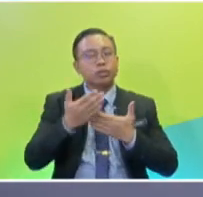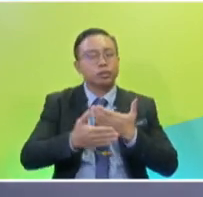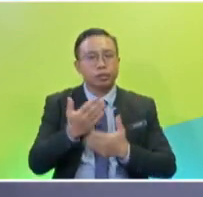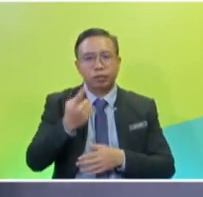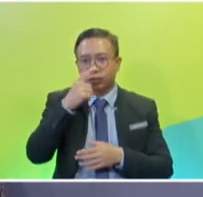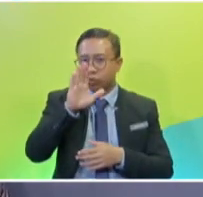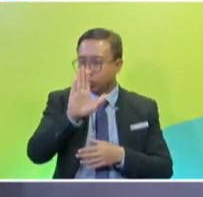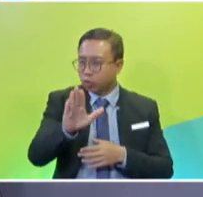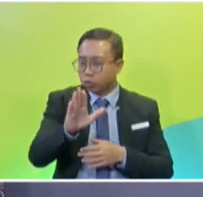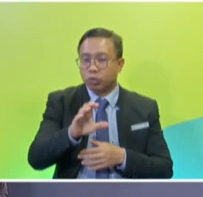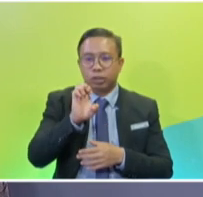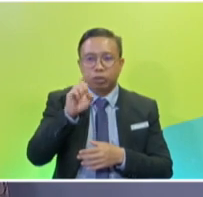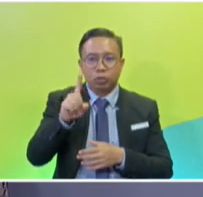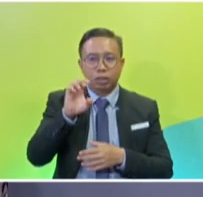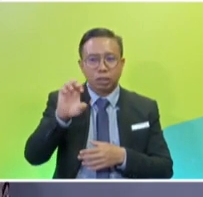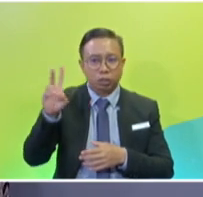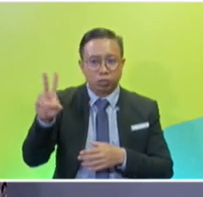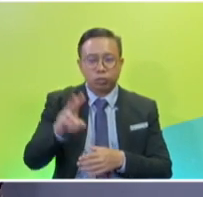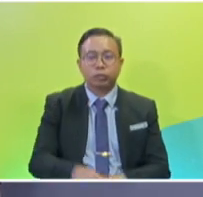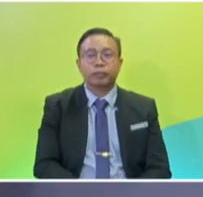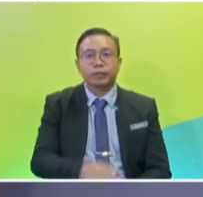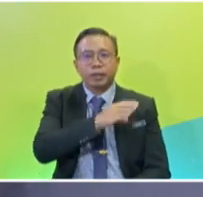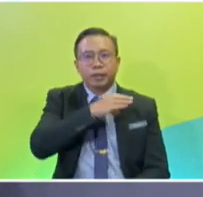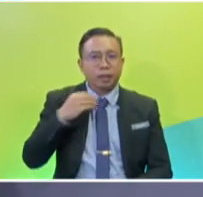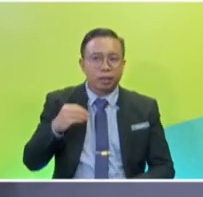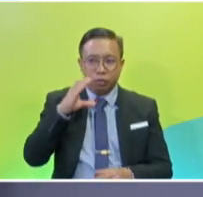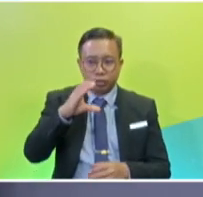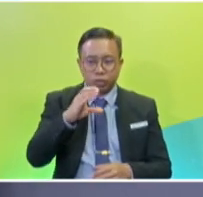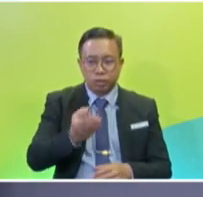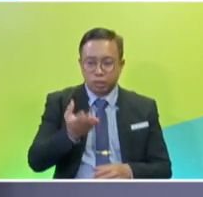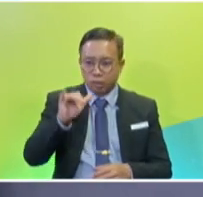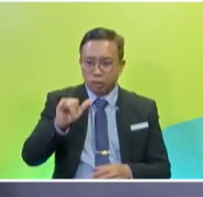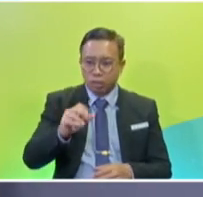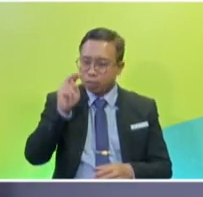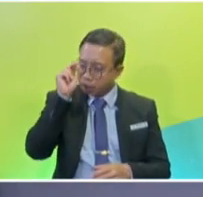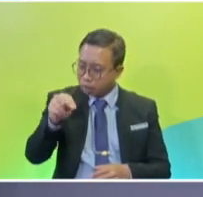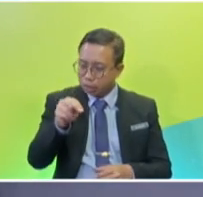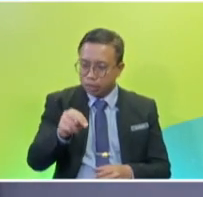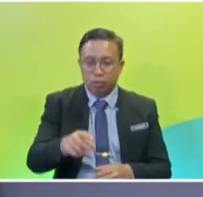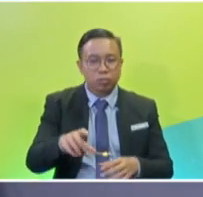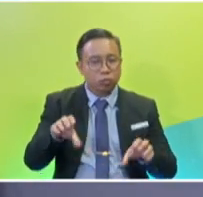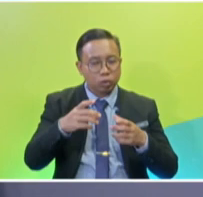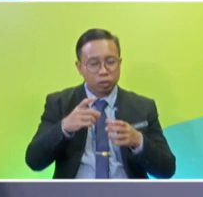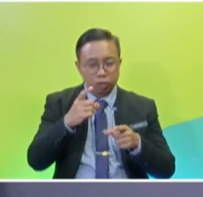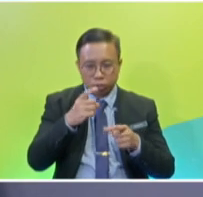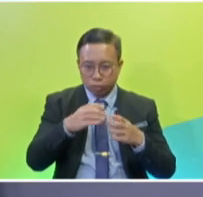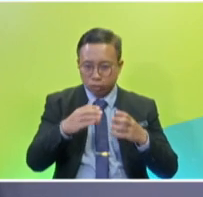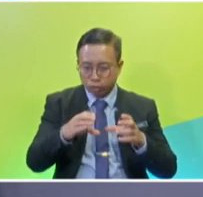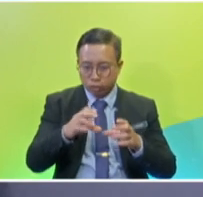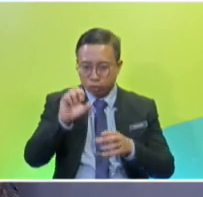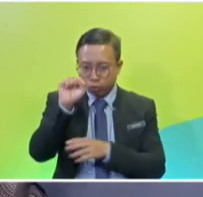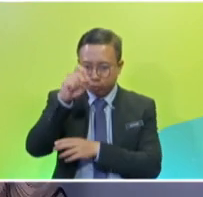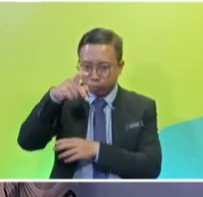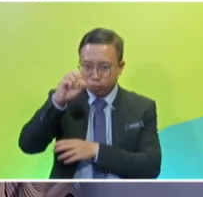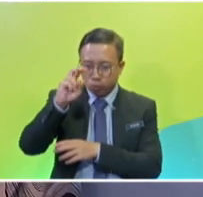for your E1, E2, E3 and C, they need to add on spontaneously one more.